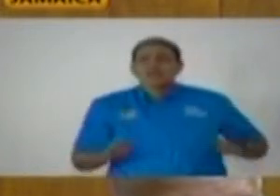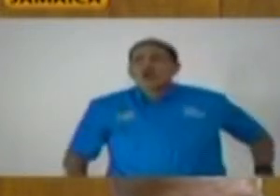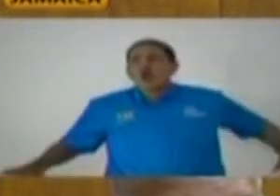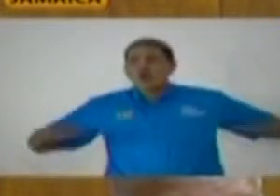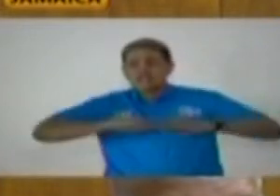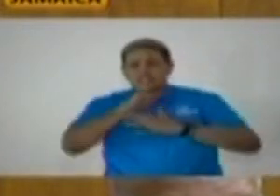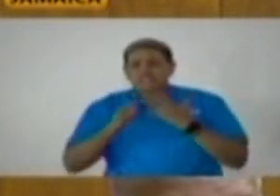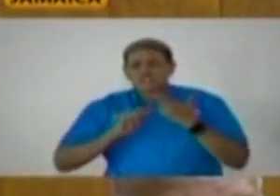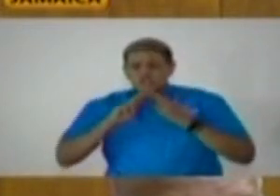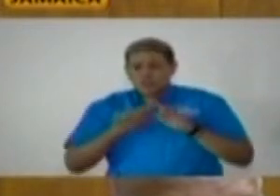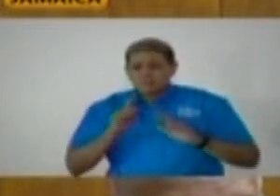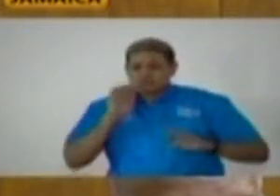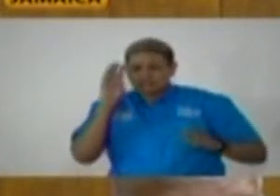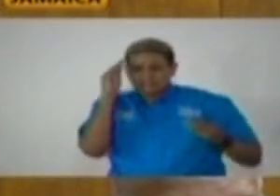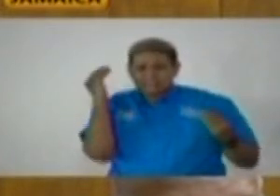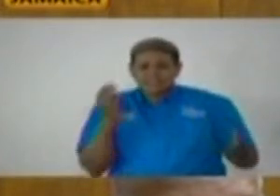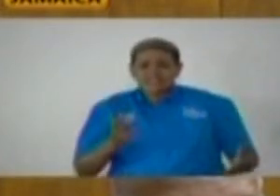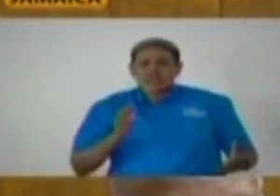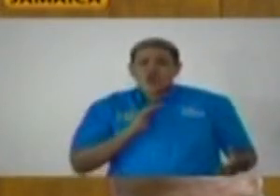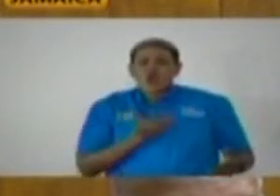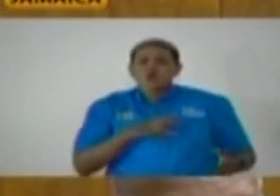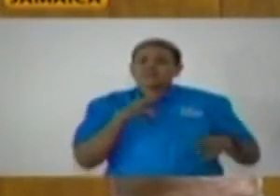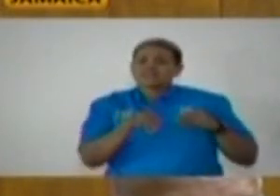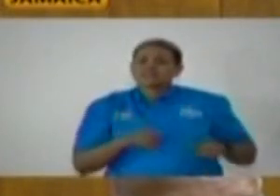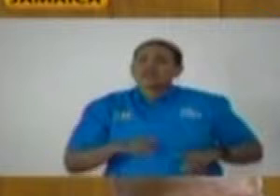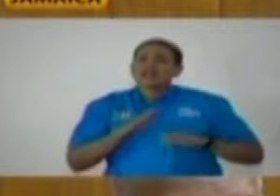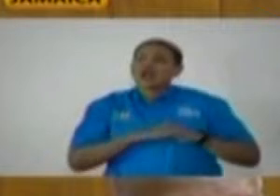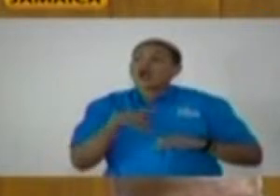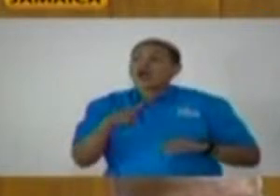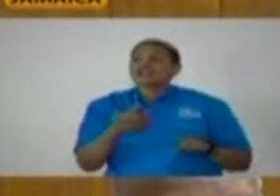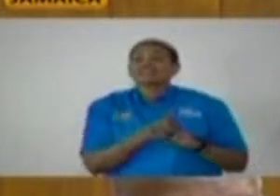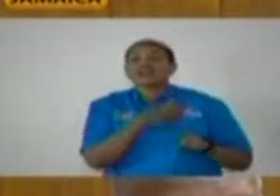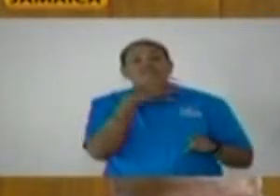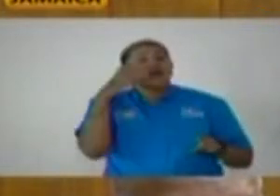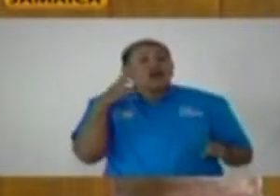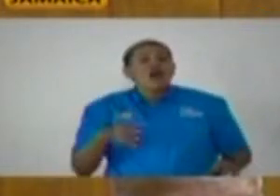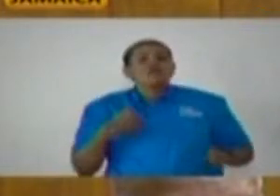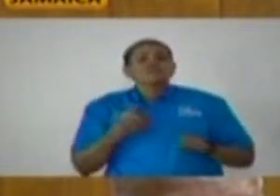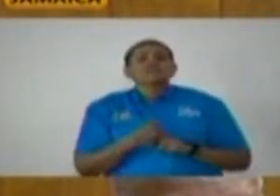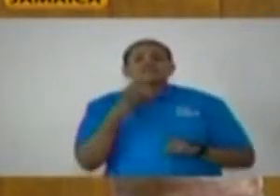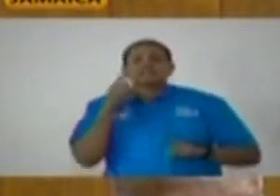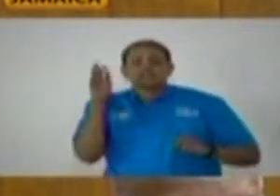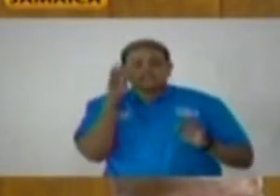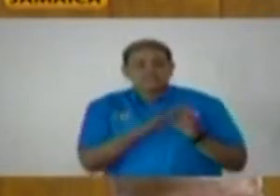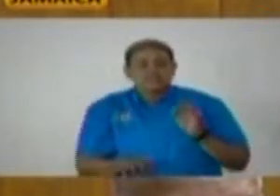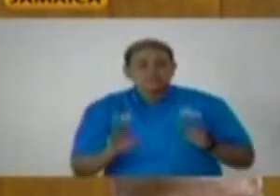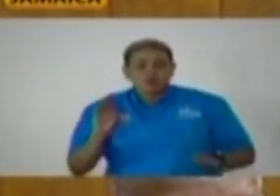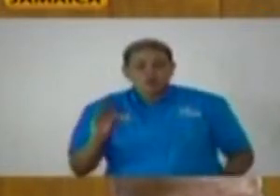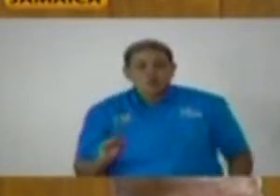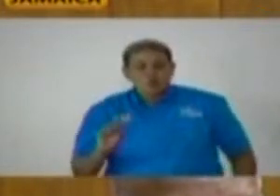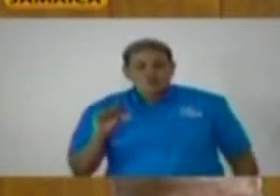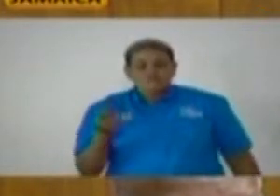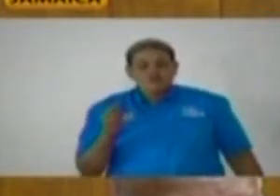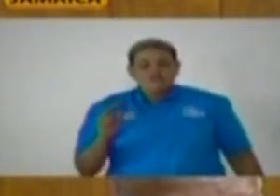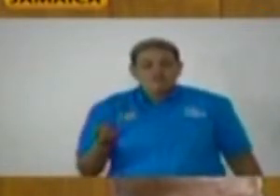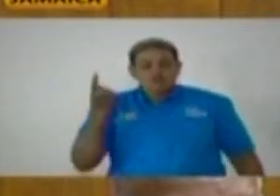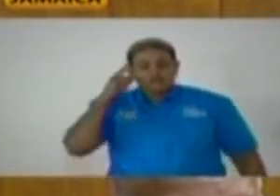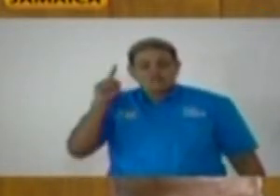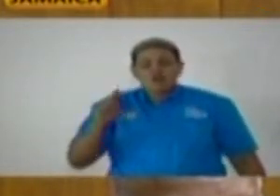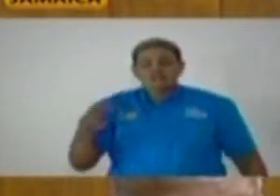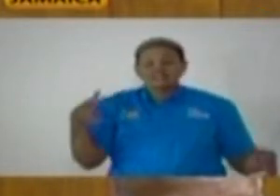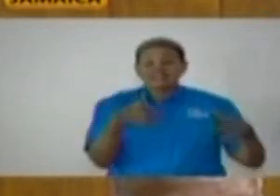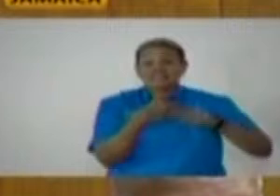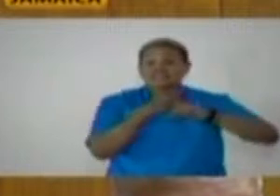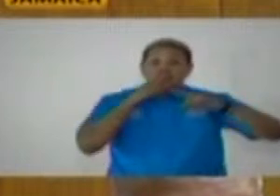these numbers indicate that our spending on R&D in agriculture is simply too low. And for the sector